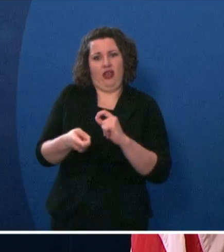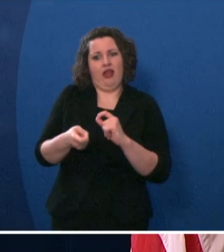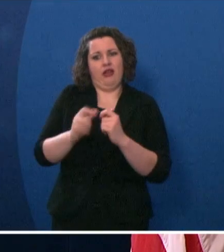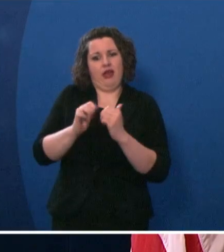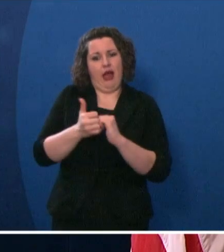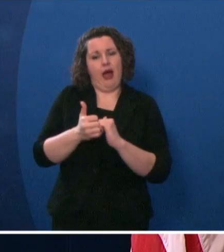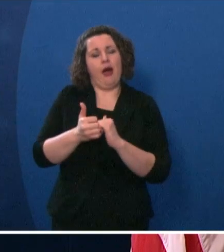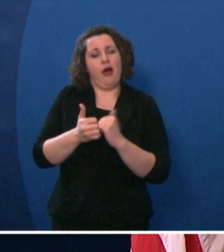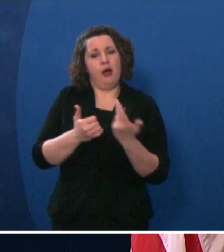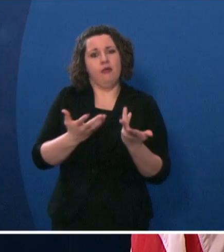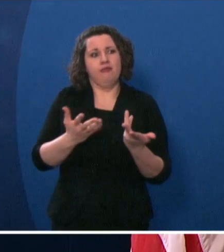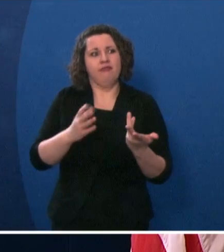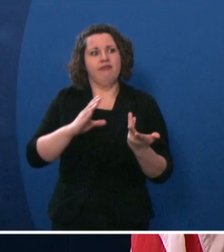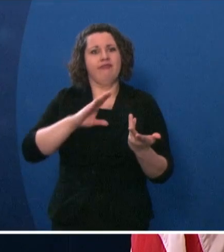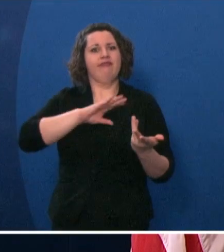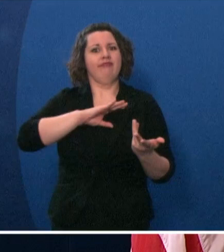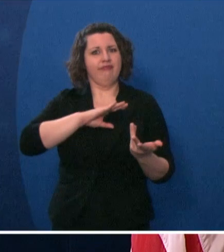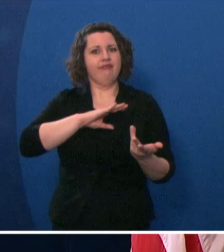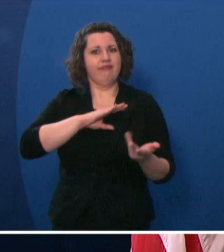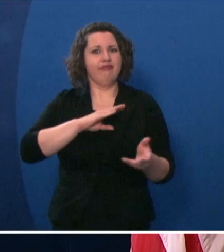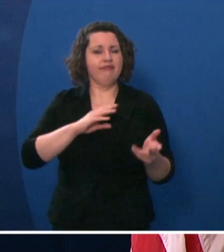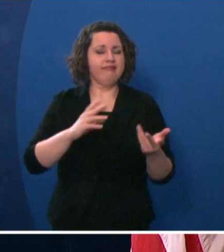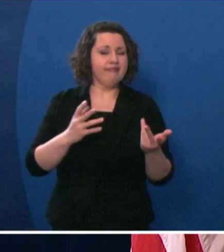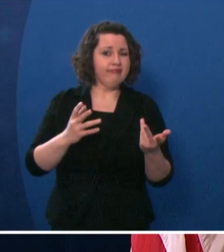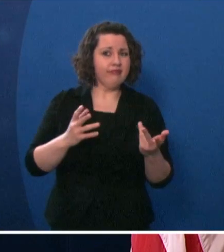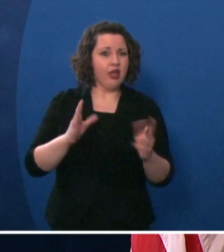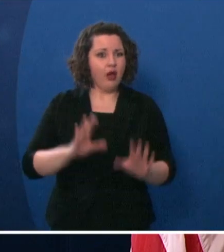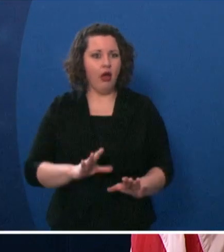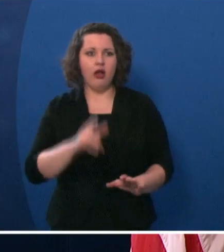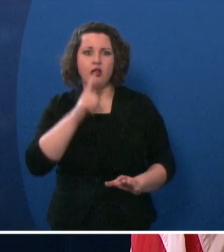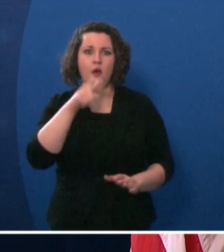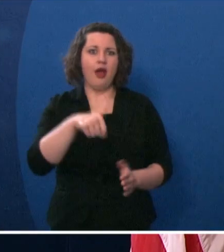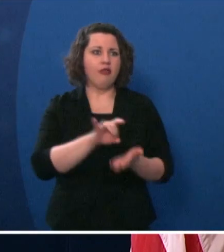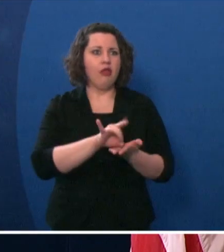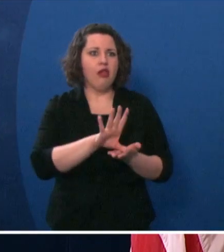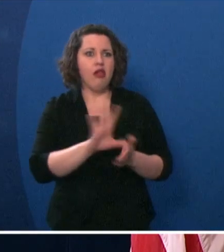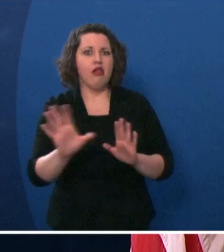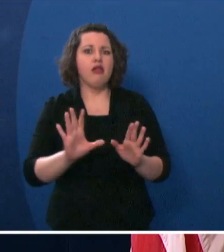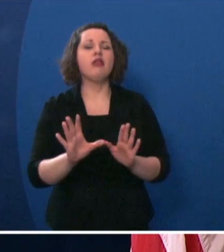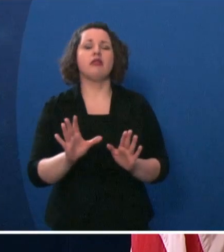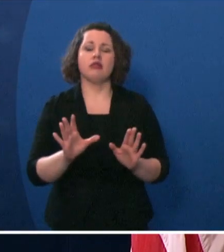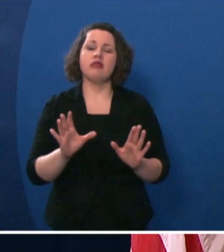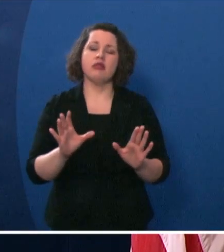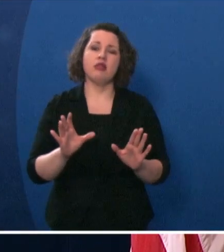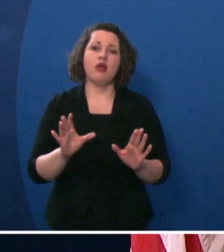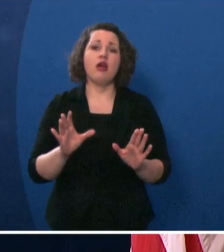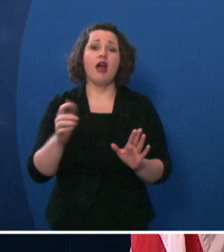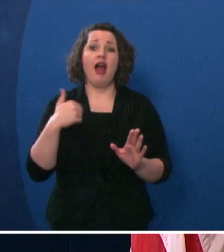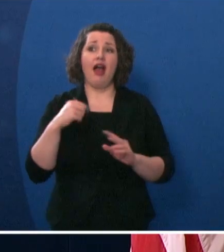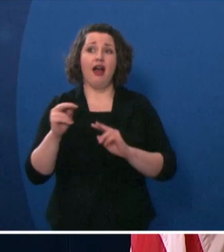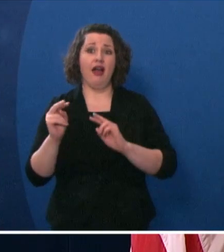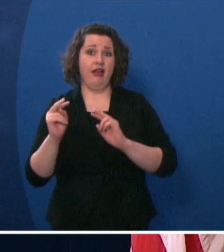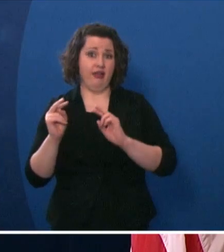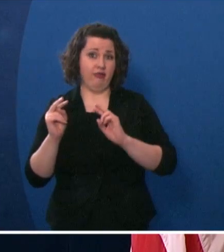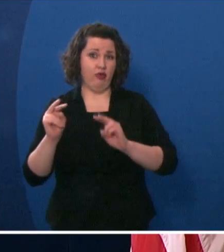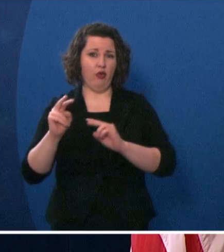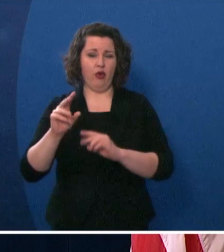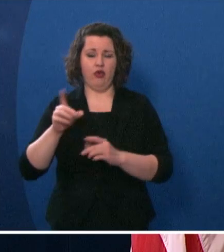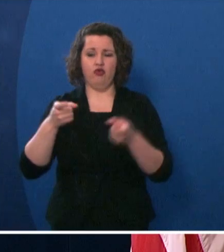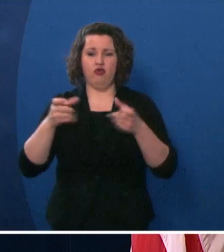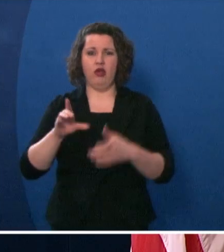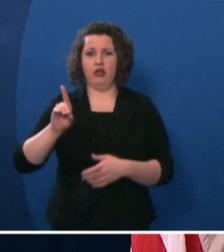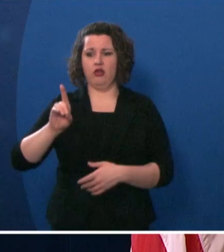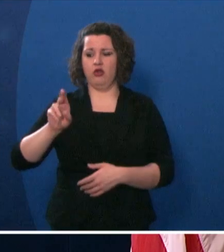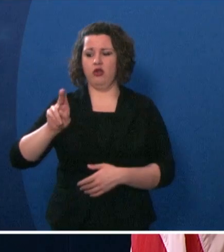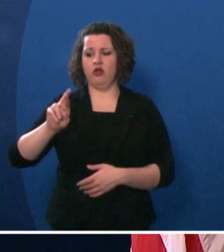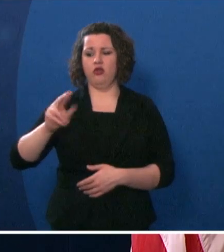assurance that individuals aren't thrown out of their homes in these really difficult times. And so I look forward to having Director Durham